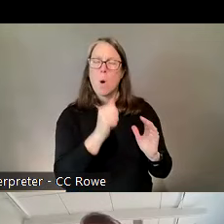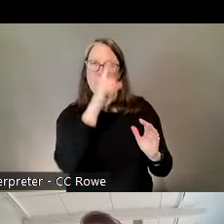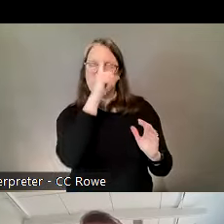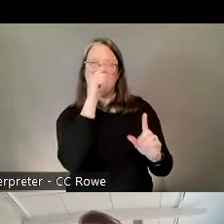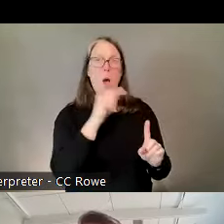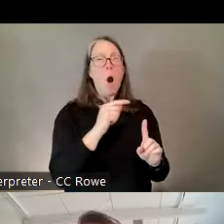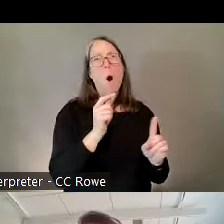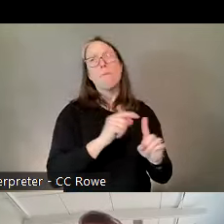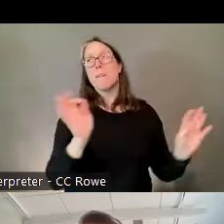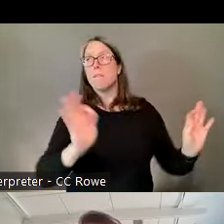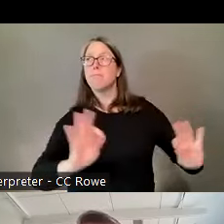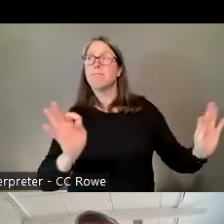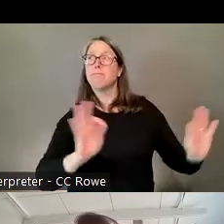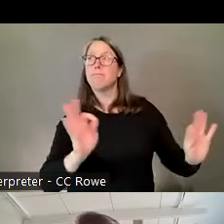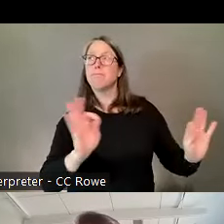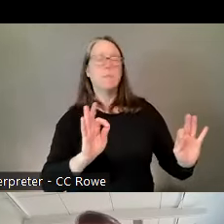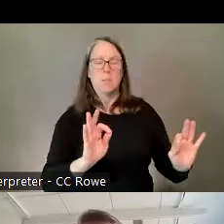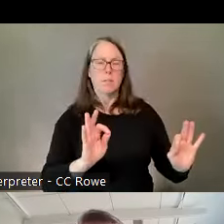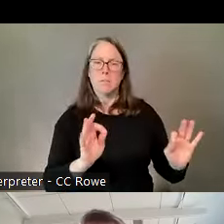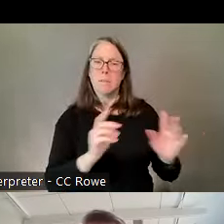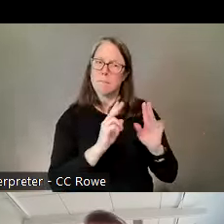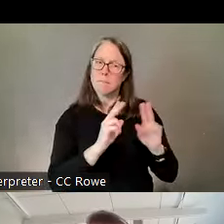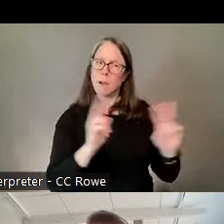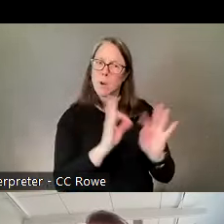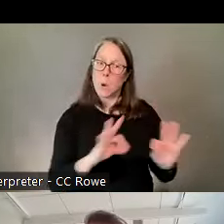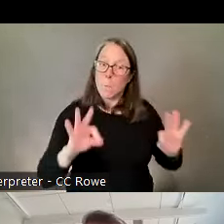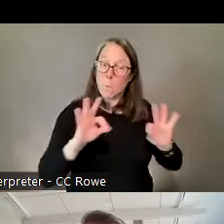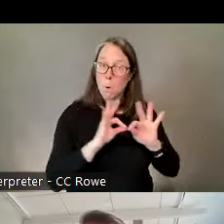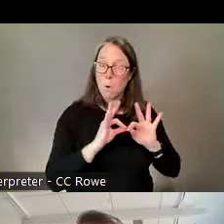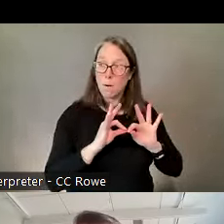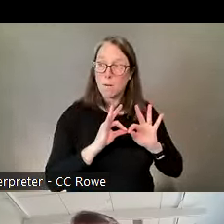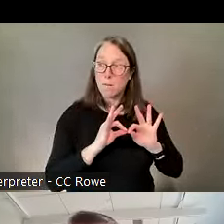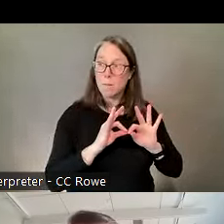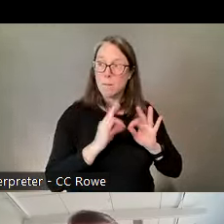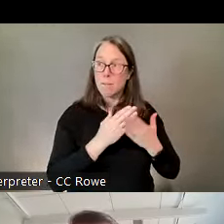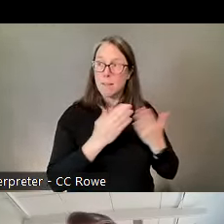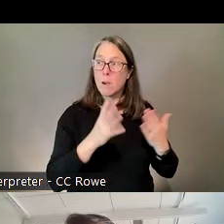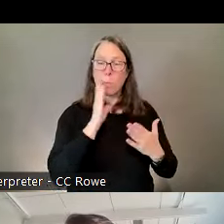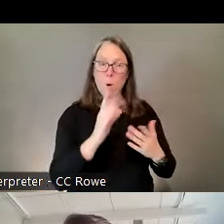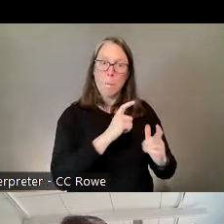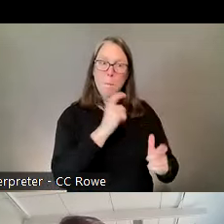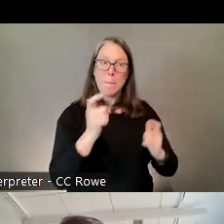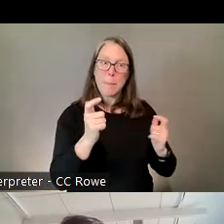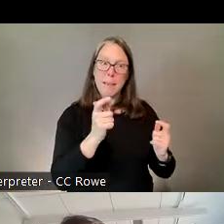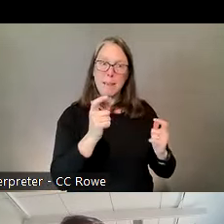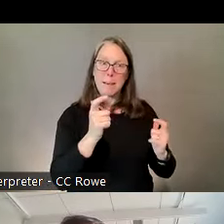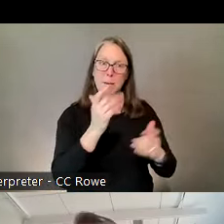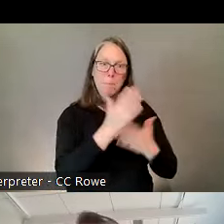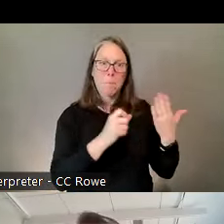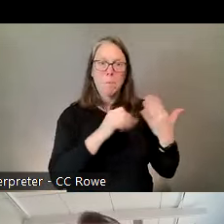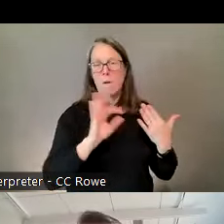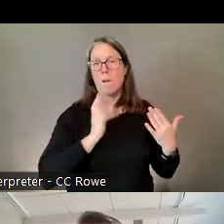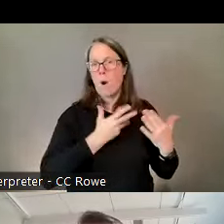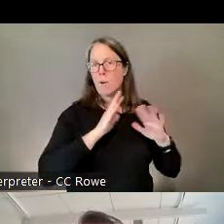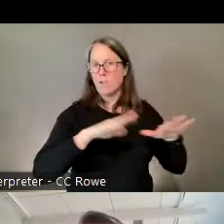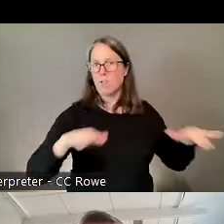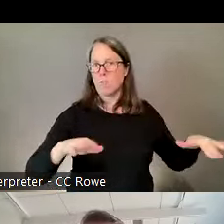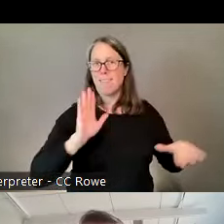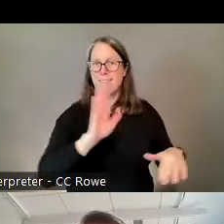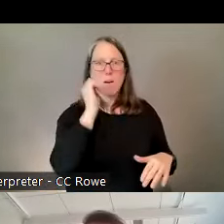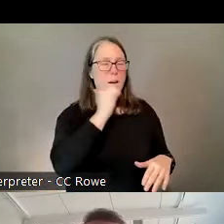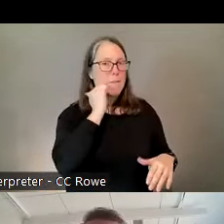think they're an important aspect, and they're something that's going to be a big part of our children with cerebral palsy's daily lives. But we need to think about